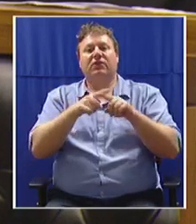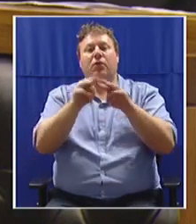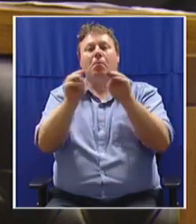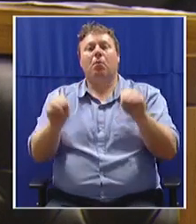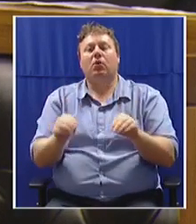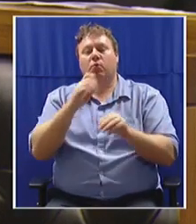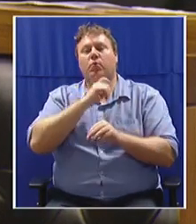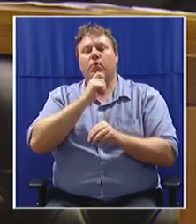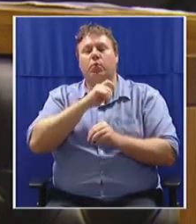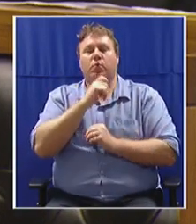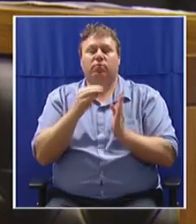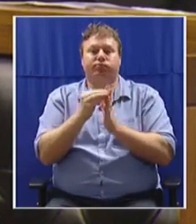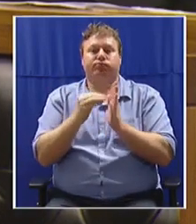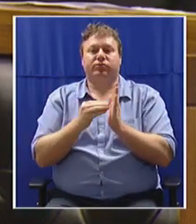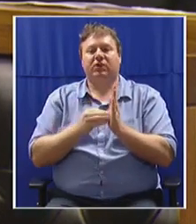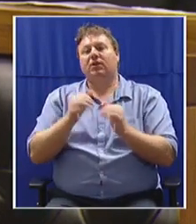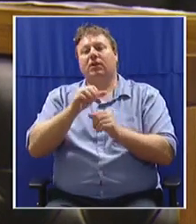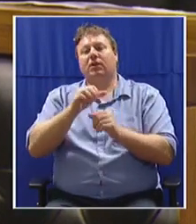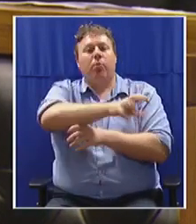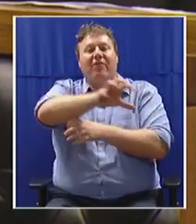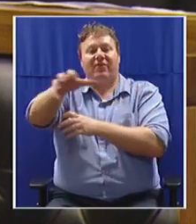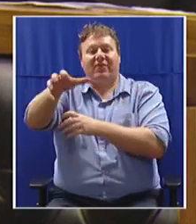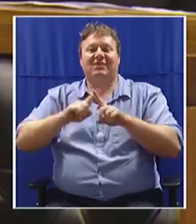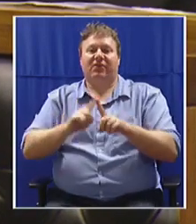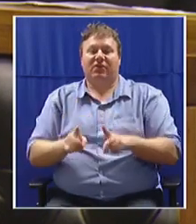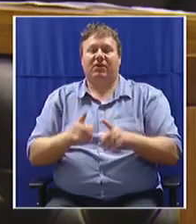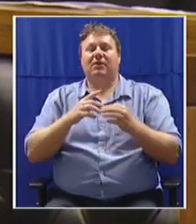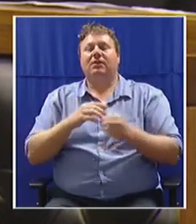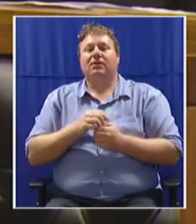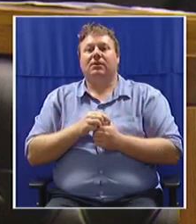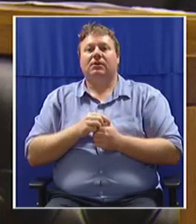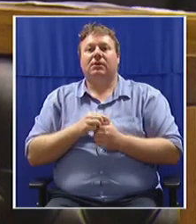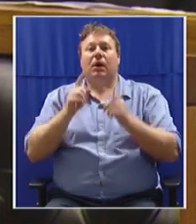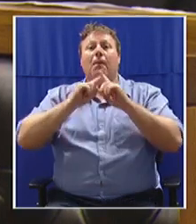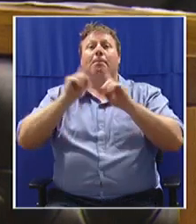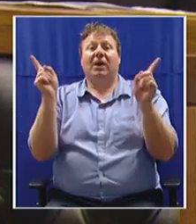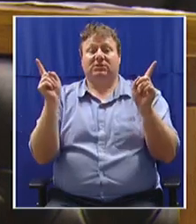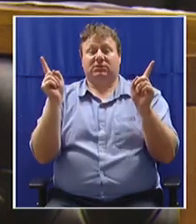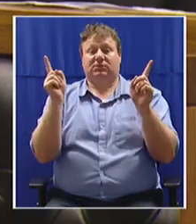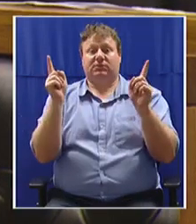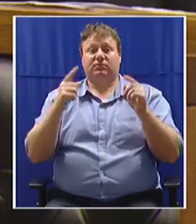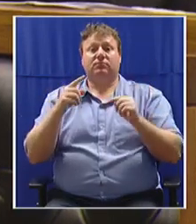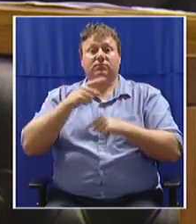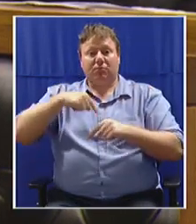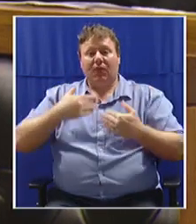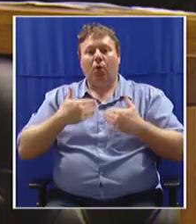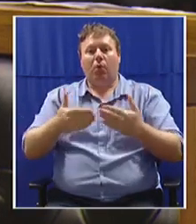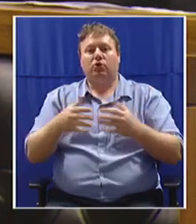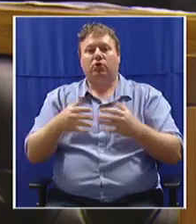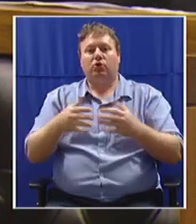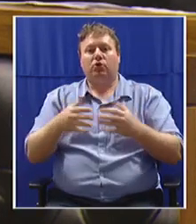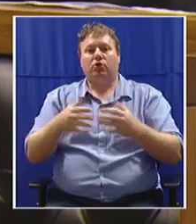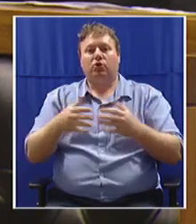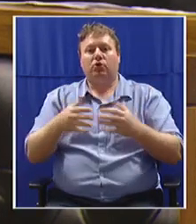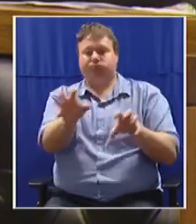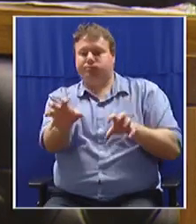implemented in other provinces. But like we have said, our approach is fragmented.